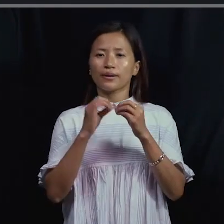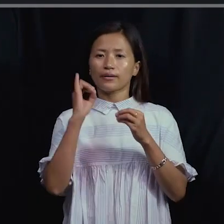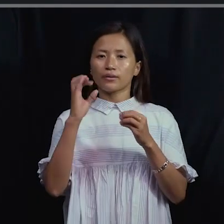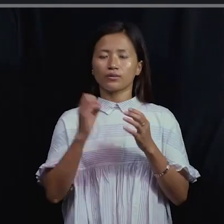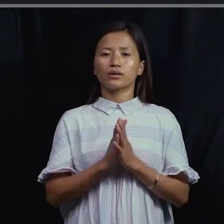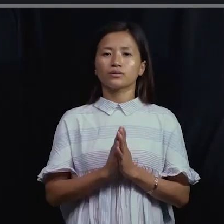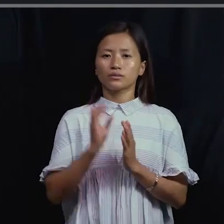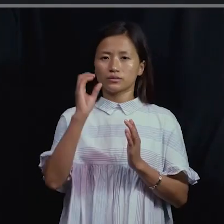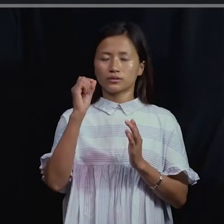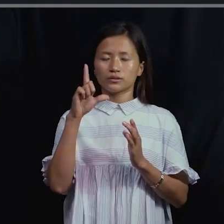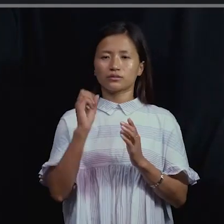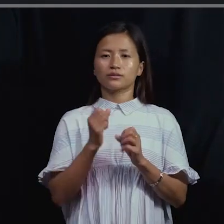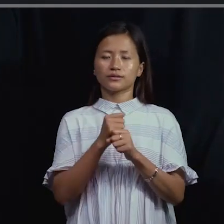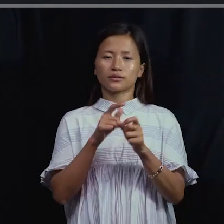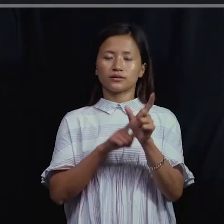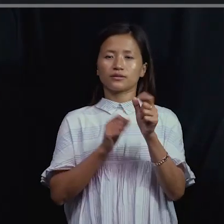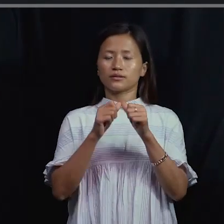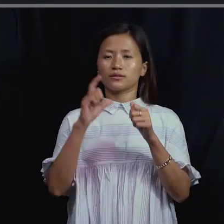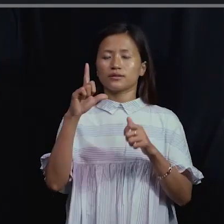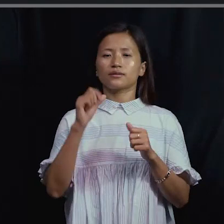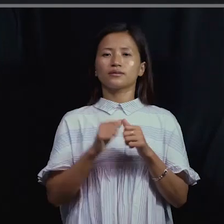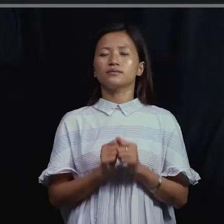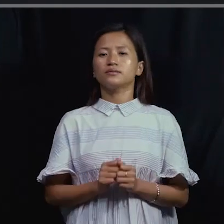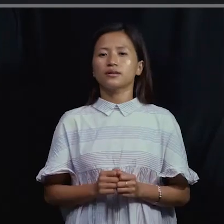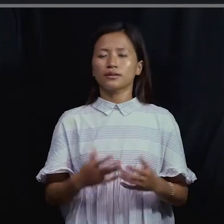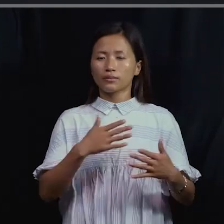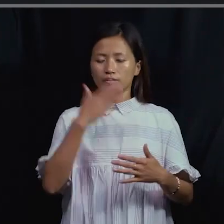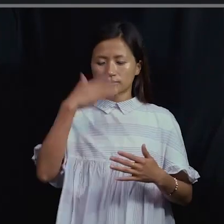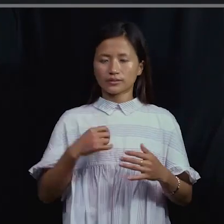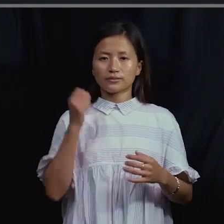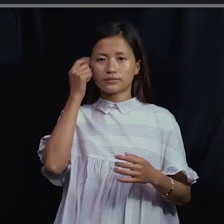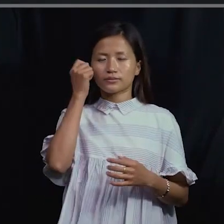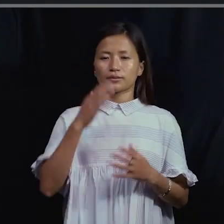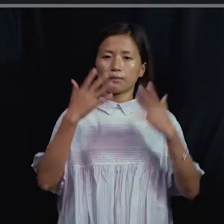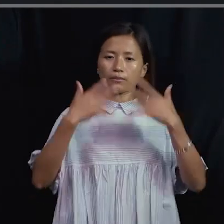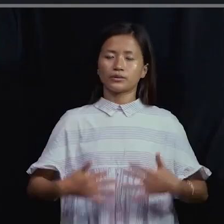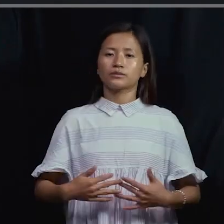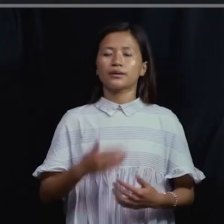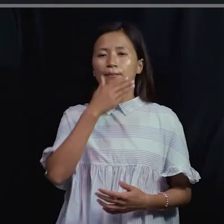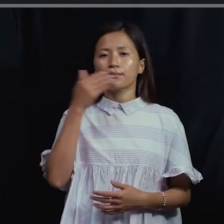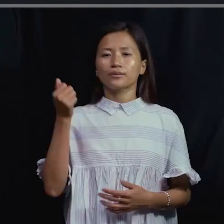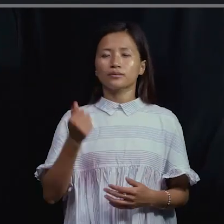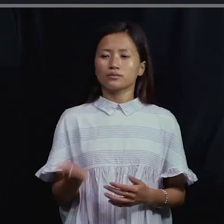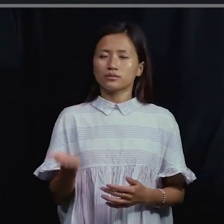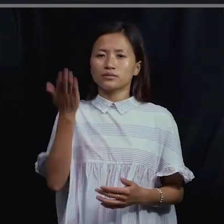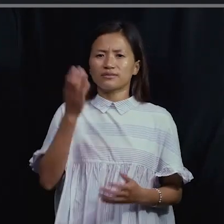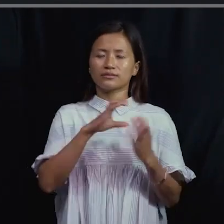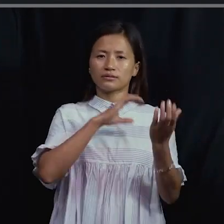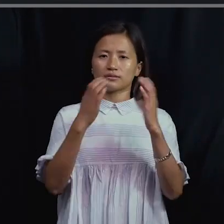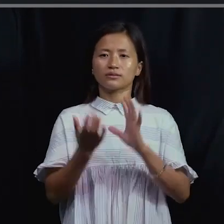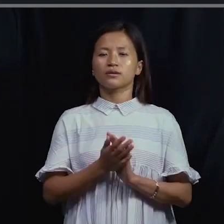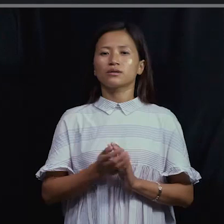have to take it positively. It is for you to understand the body better and the growth and the development, the changes that